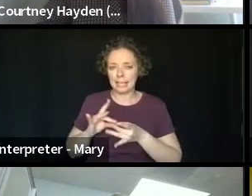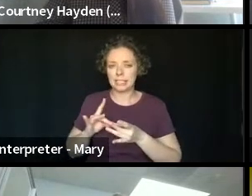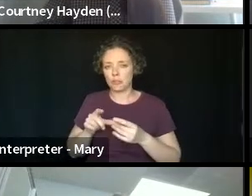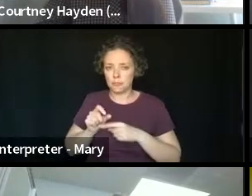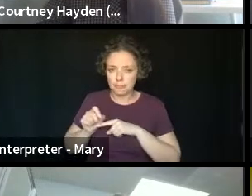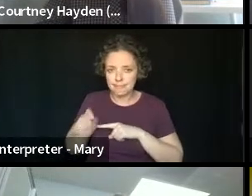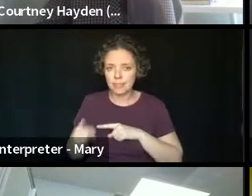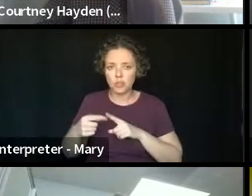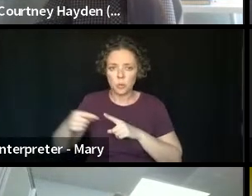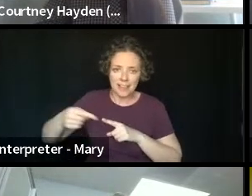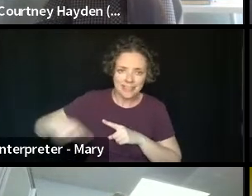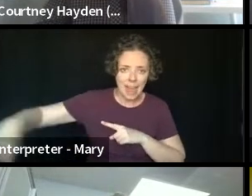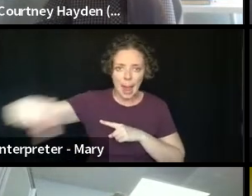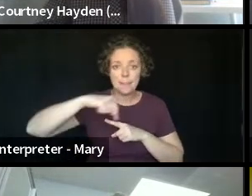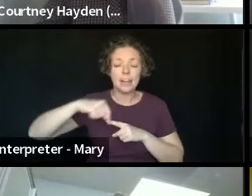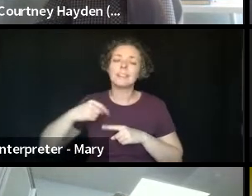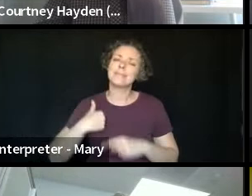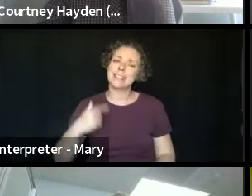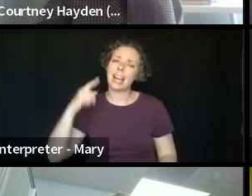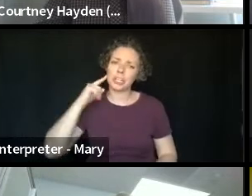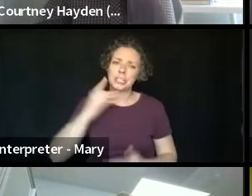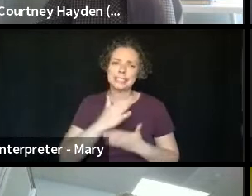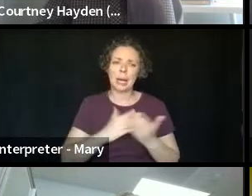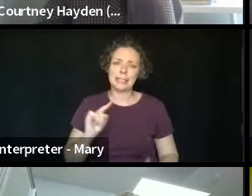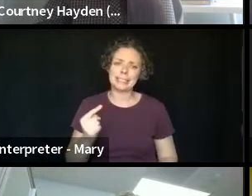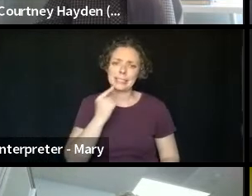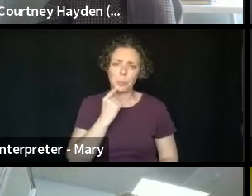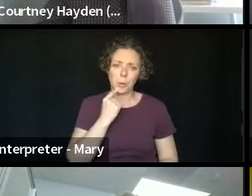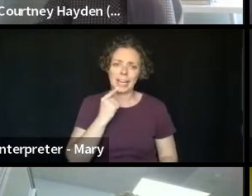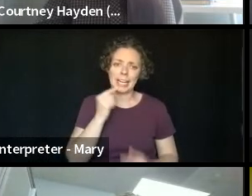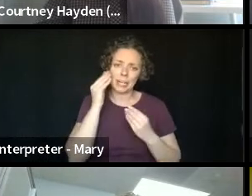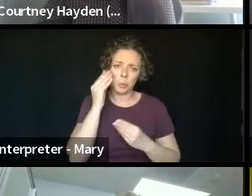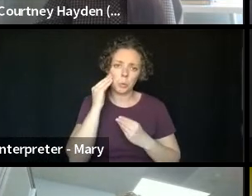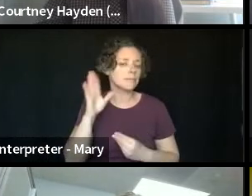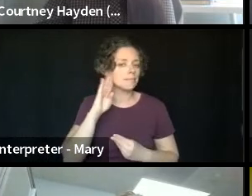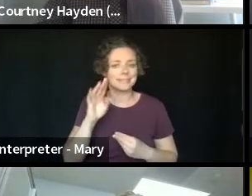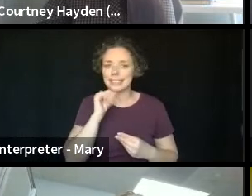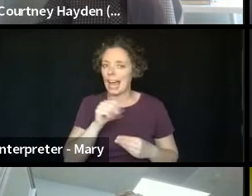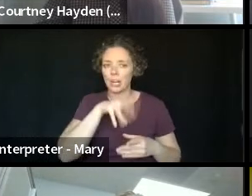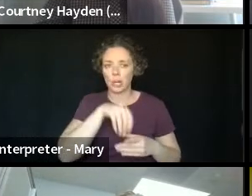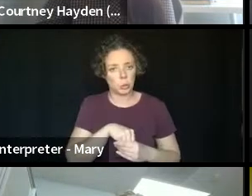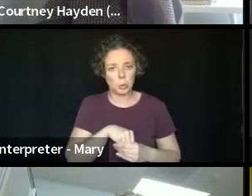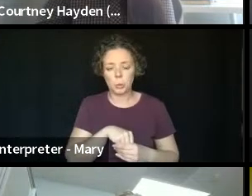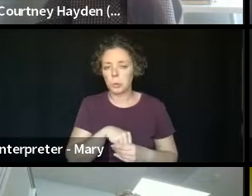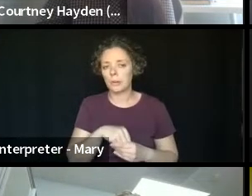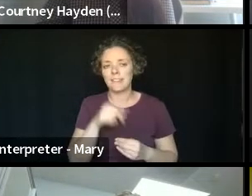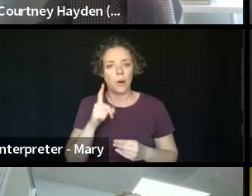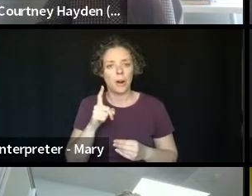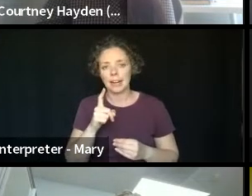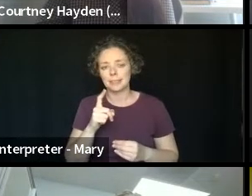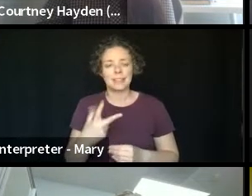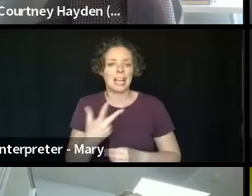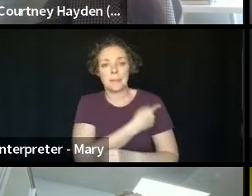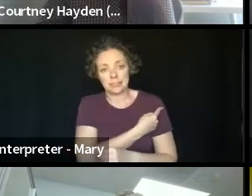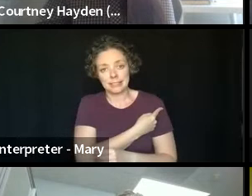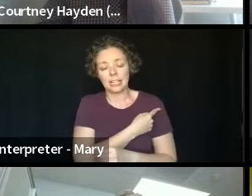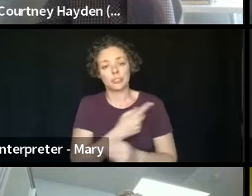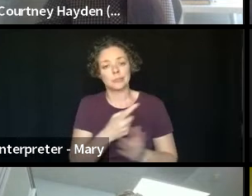I heard some disappointing news that it's not going to be included as one of the immunization requirements for students. And